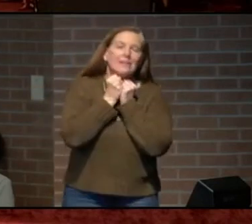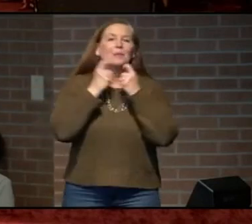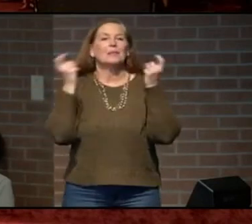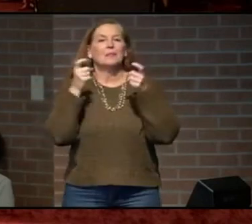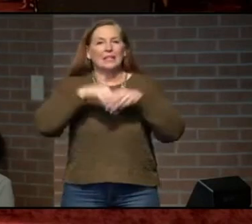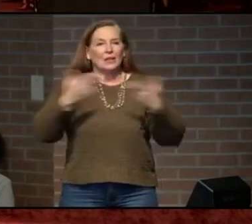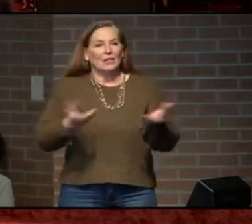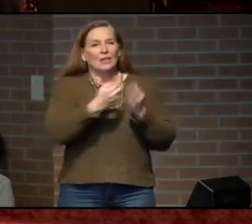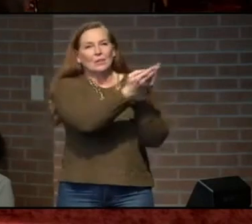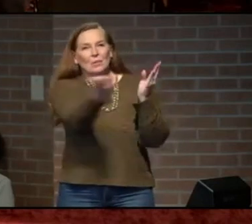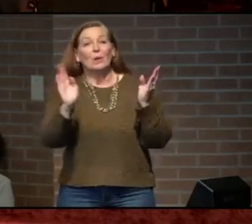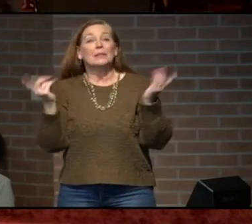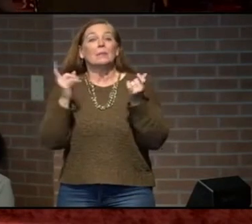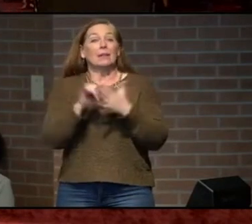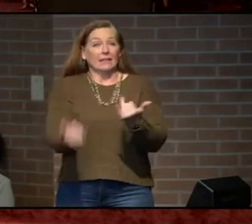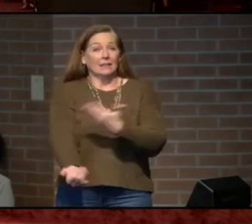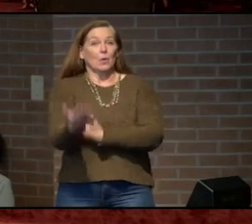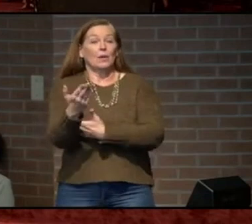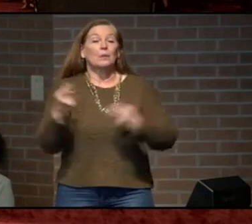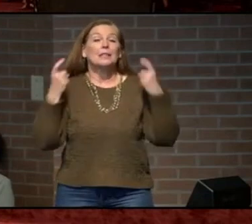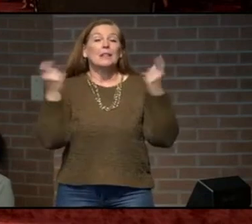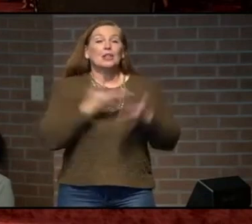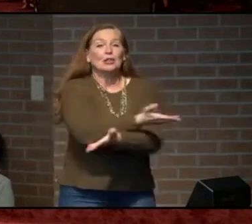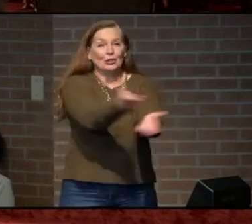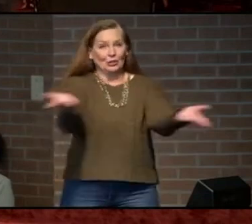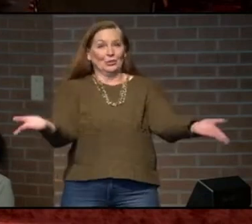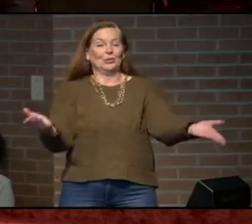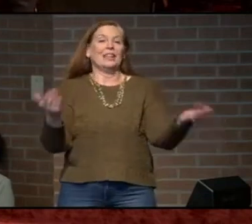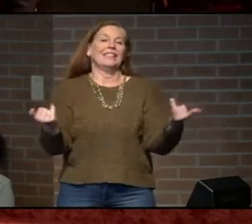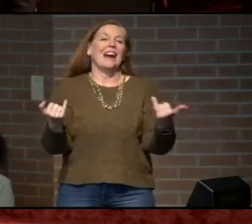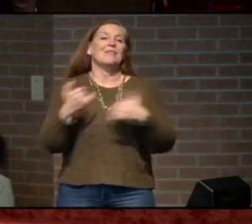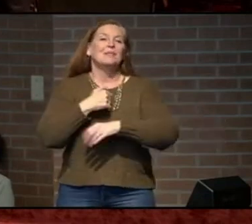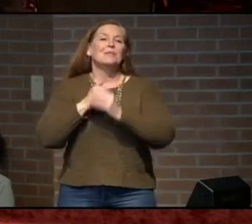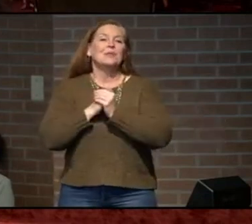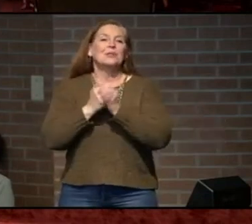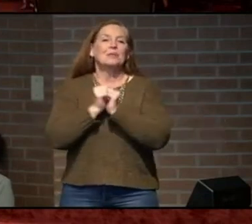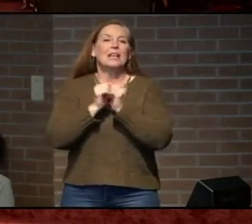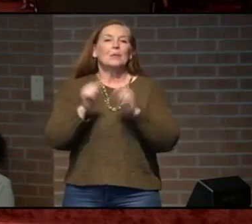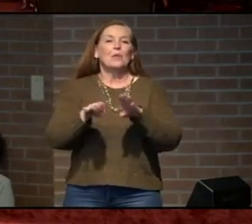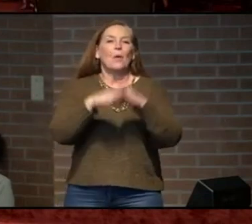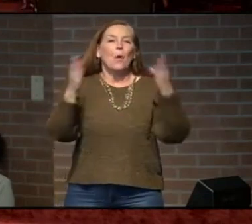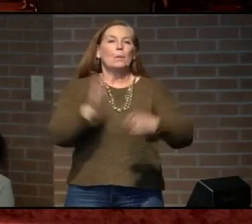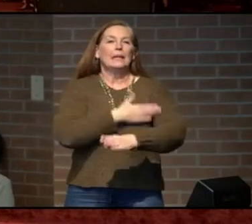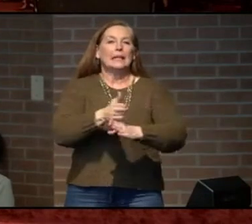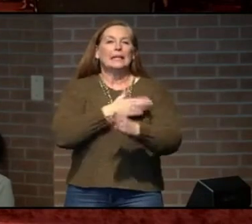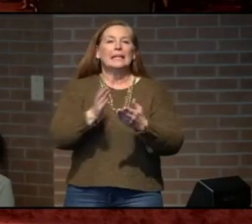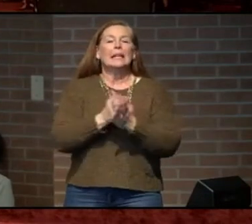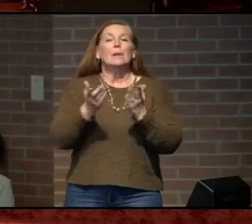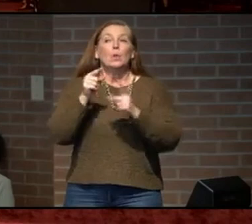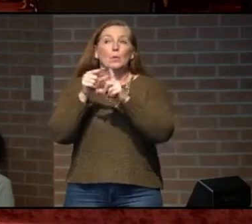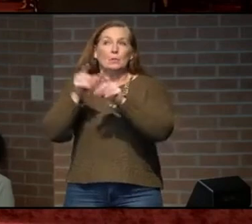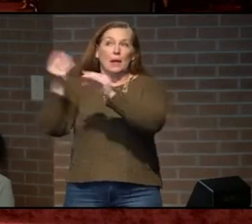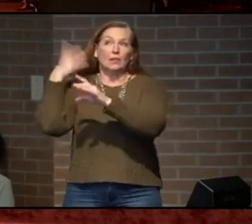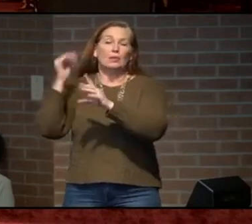morning. We celebrate you, and we are going to worship together now with our opening hymn. It's in the United Methodist Hymnal. The words will also be on